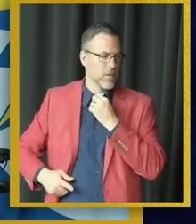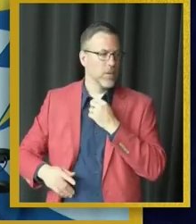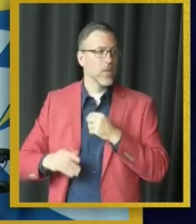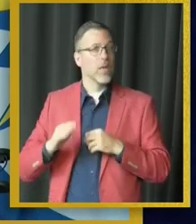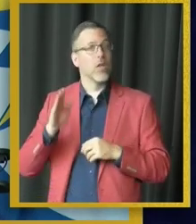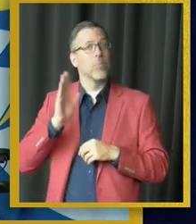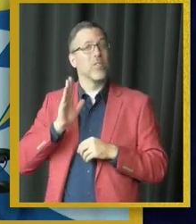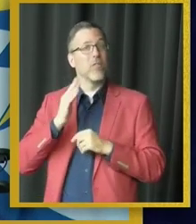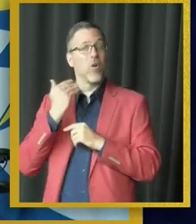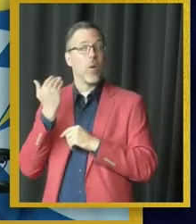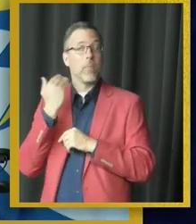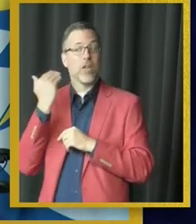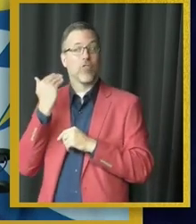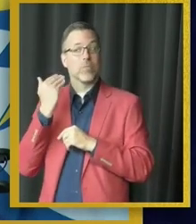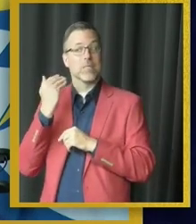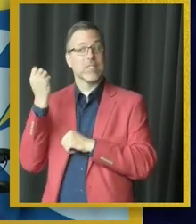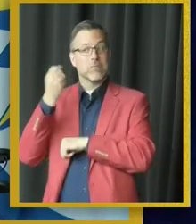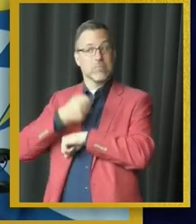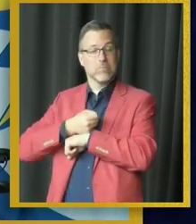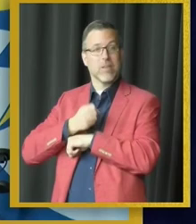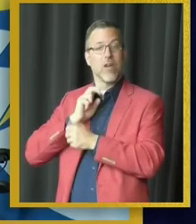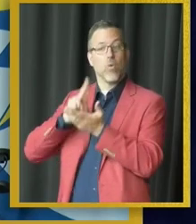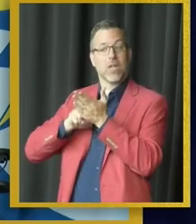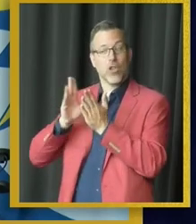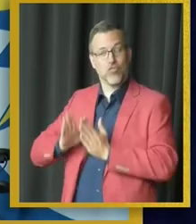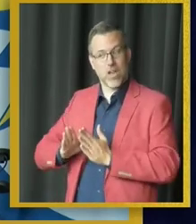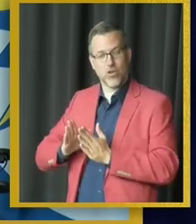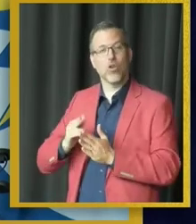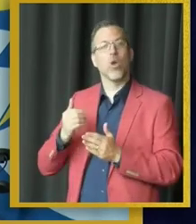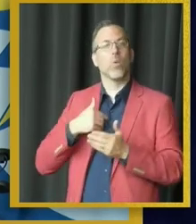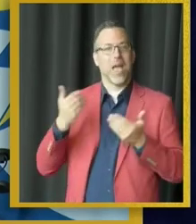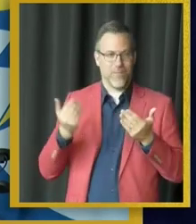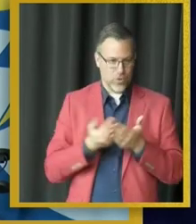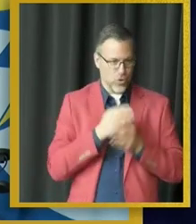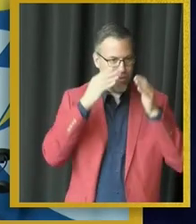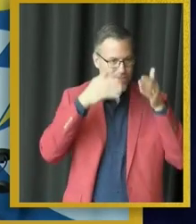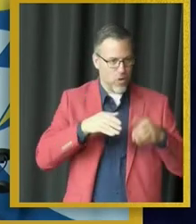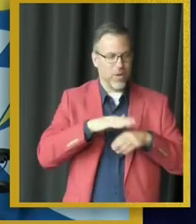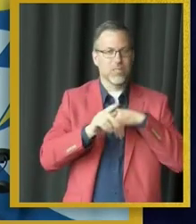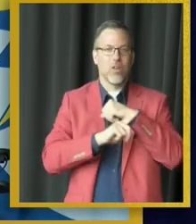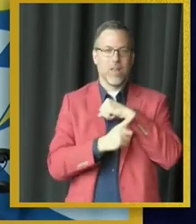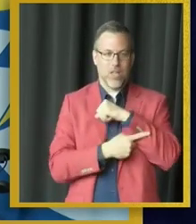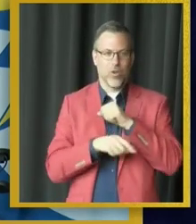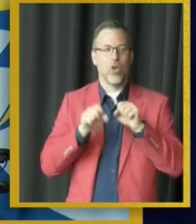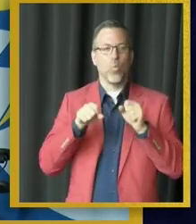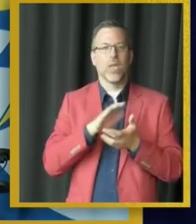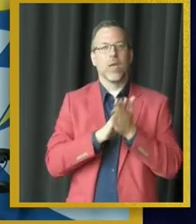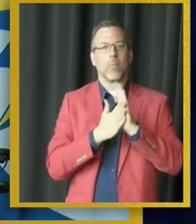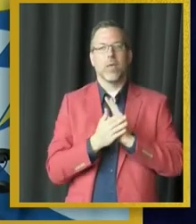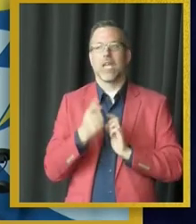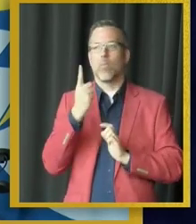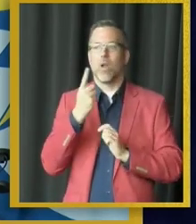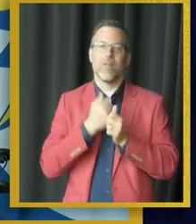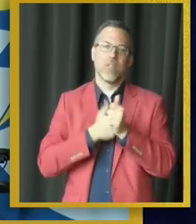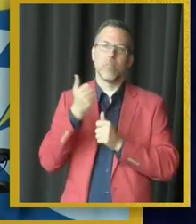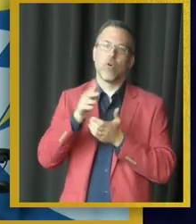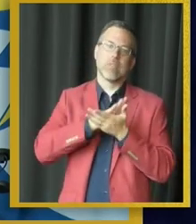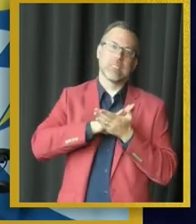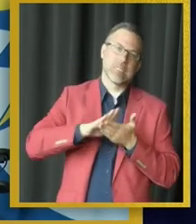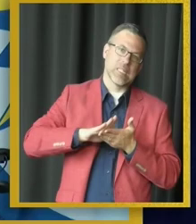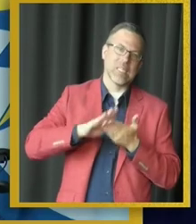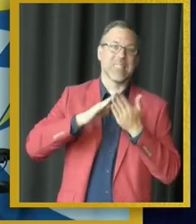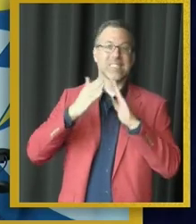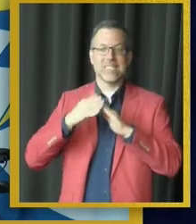our largest contractor last year, and with renewed focus on litter, we can become one of the cleanest cities in this